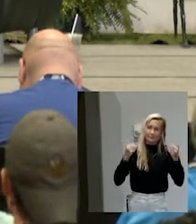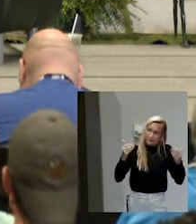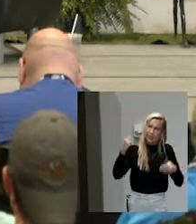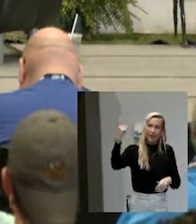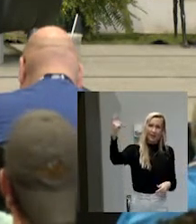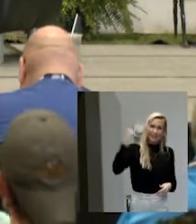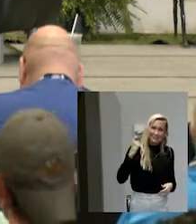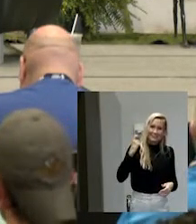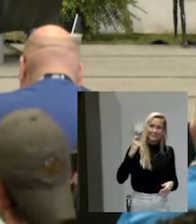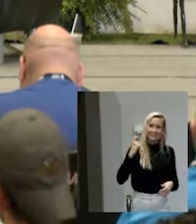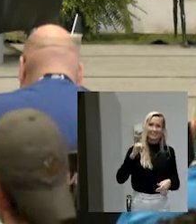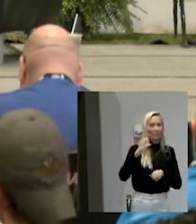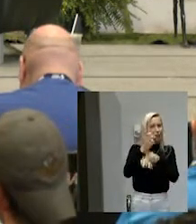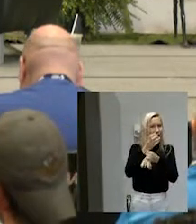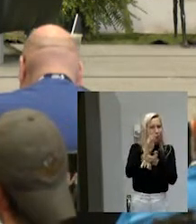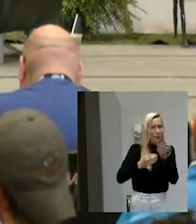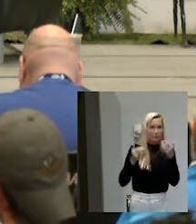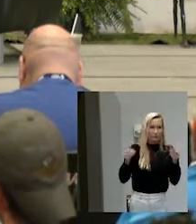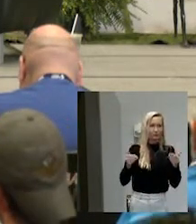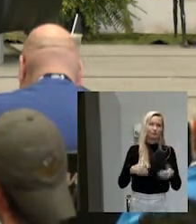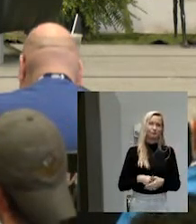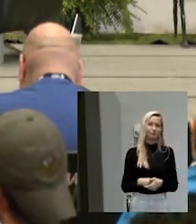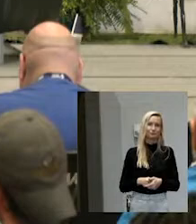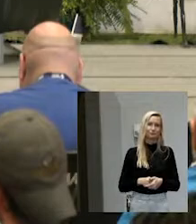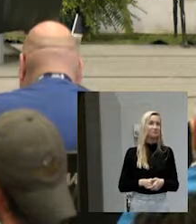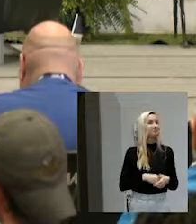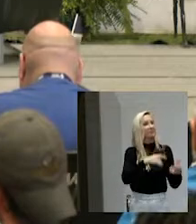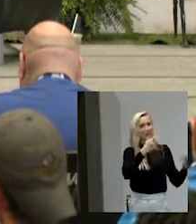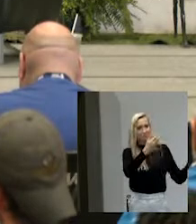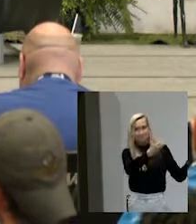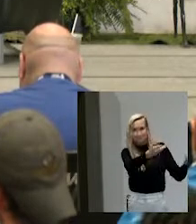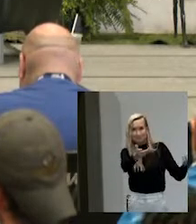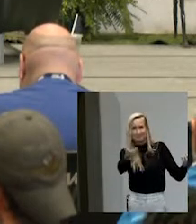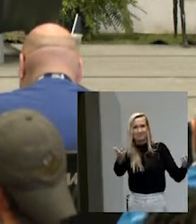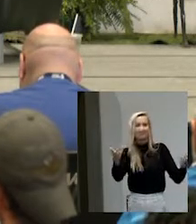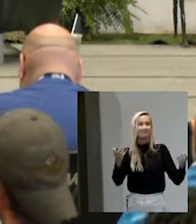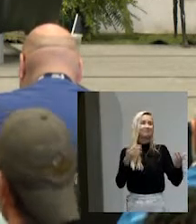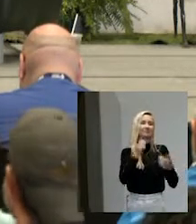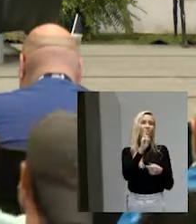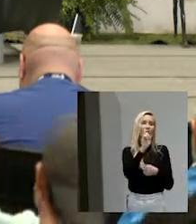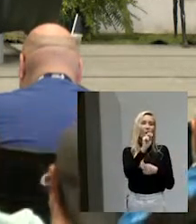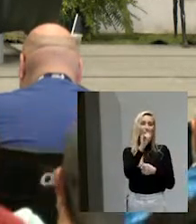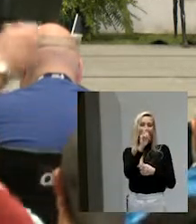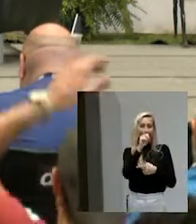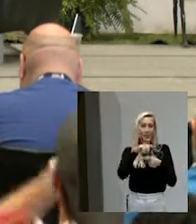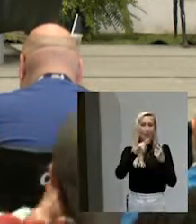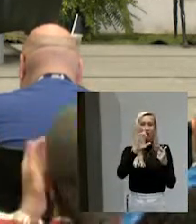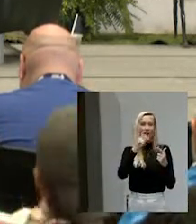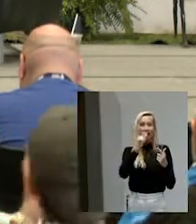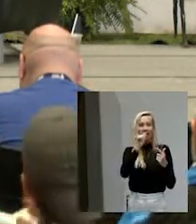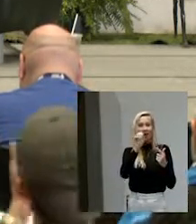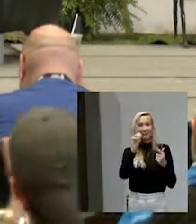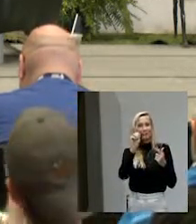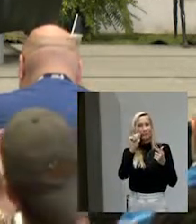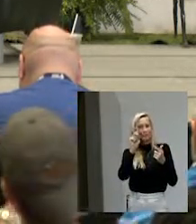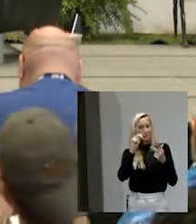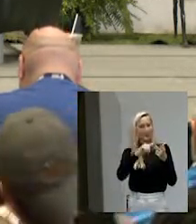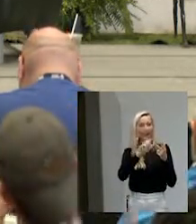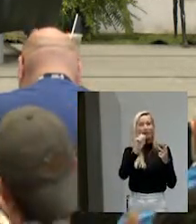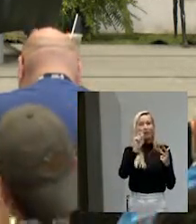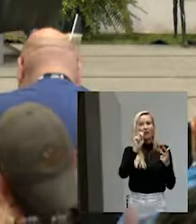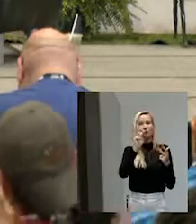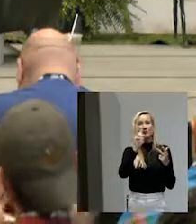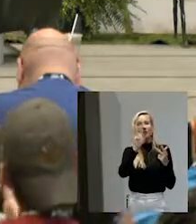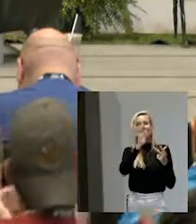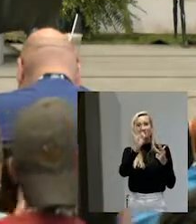Ladies and gentlemen, Ann Pien, Rick Glassman, Andrew Duff, part of the cast of As